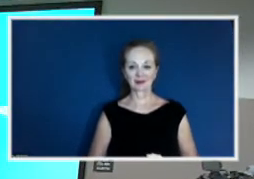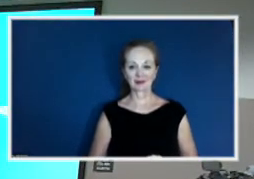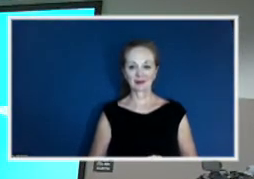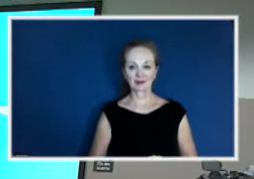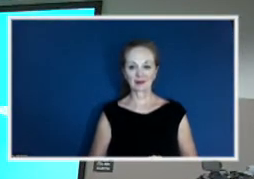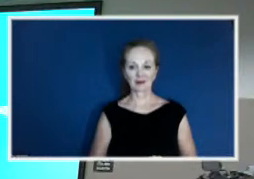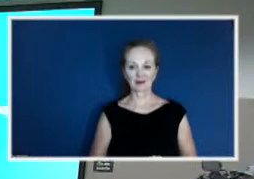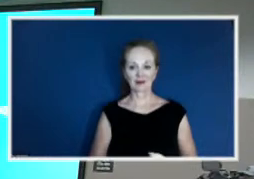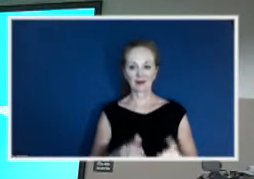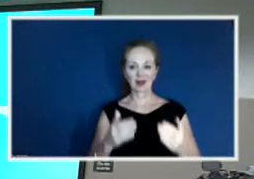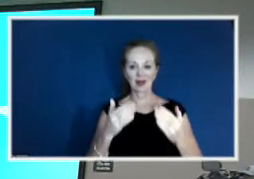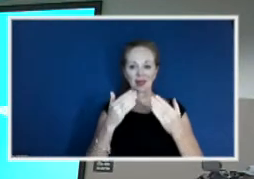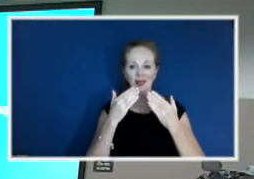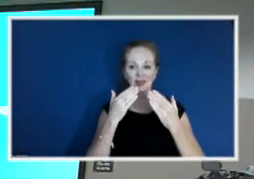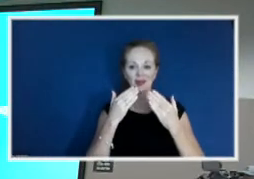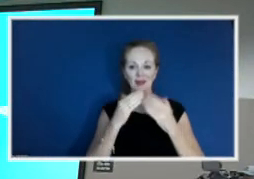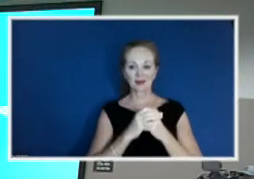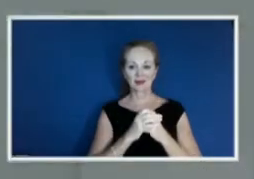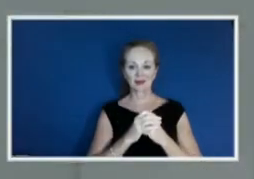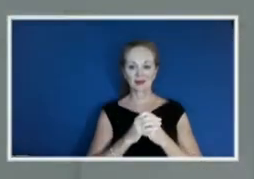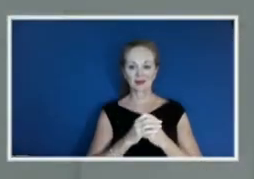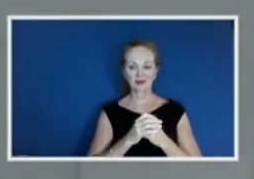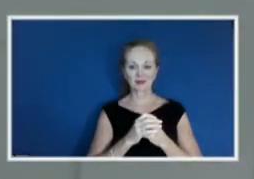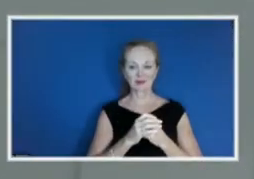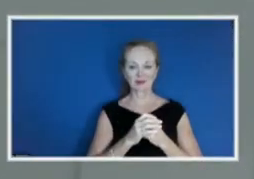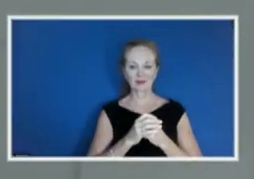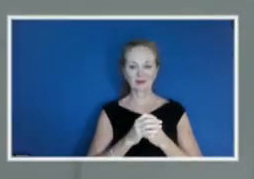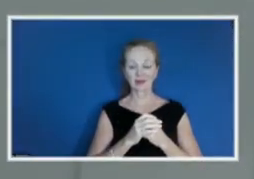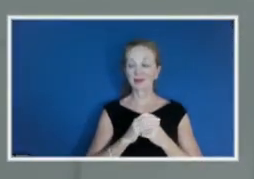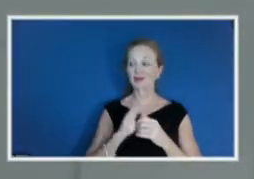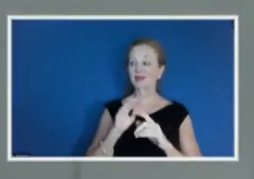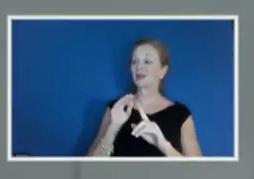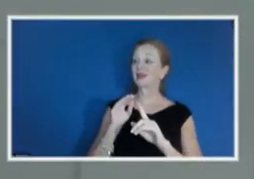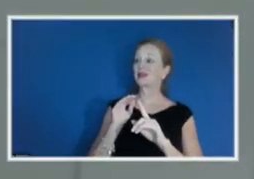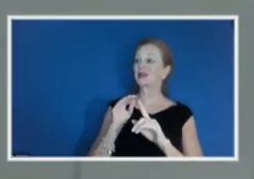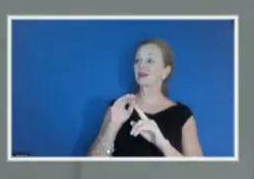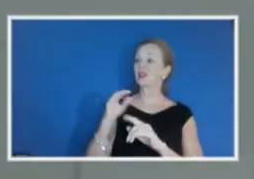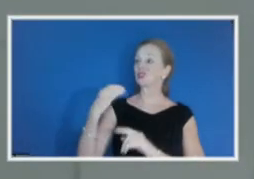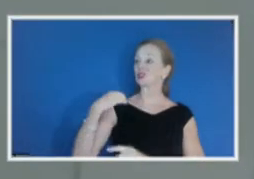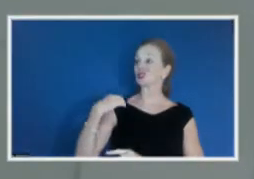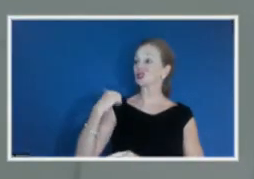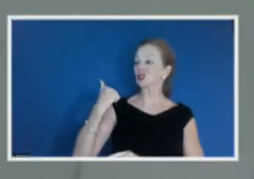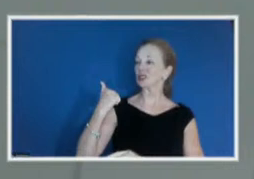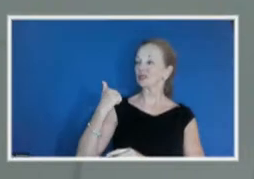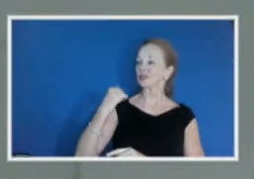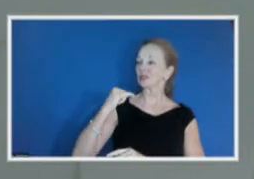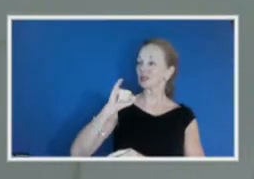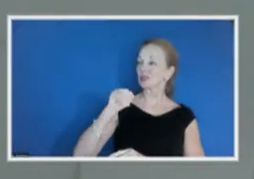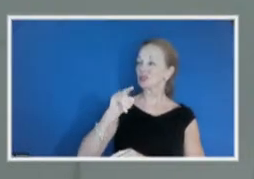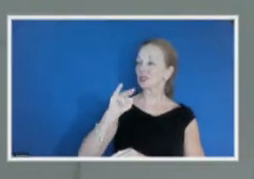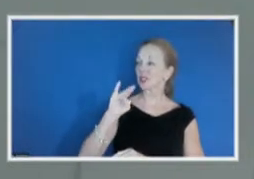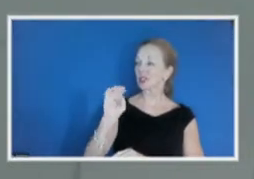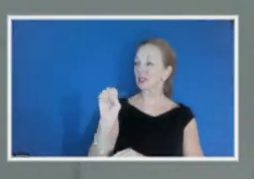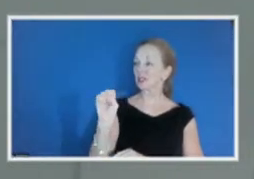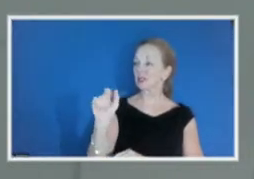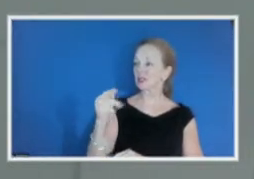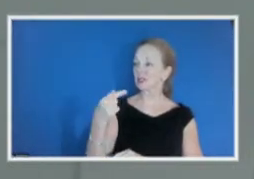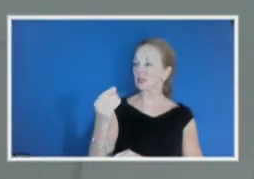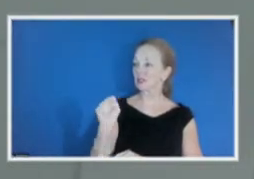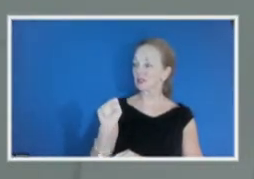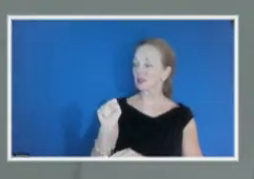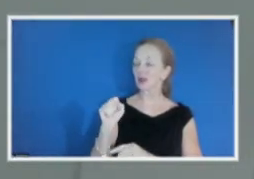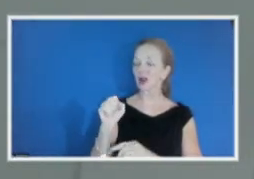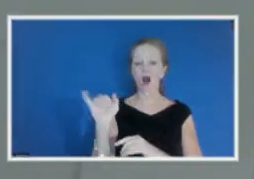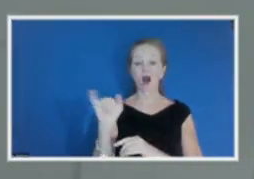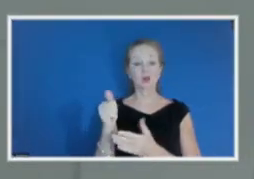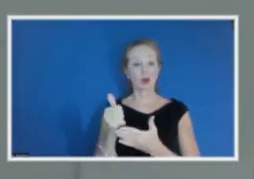Thank you, Madam Mayor. Chief Jennings, it will also be helpful for us to have the similar, if